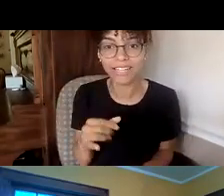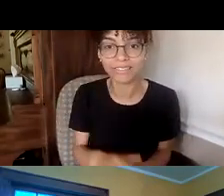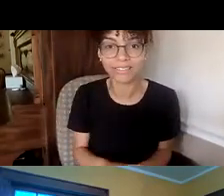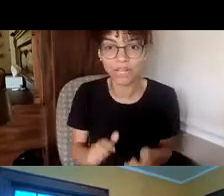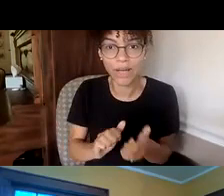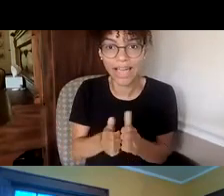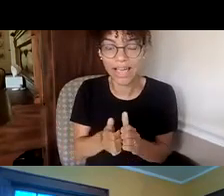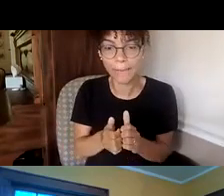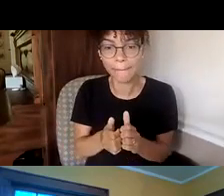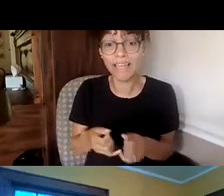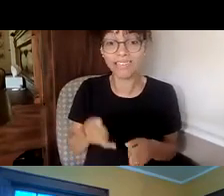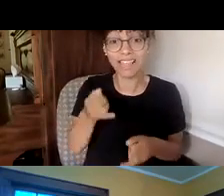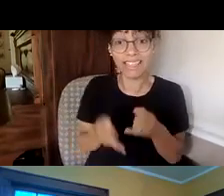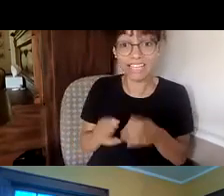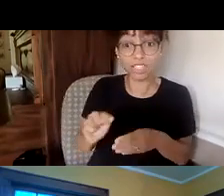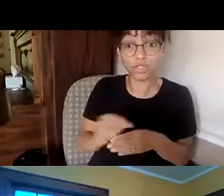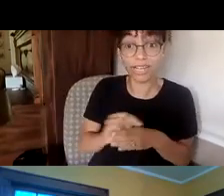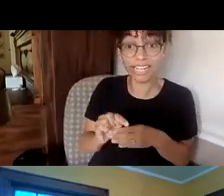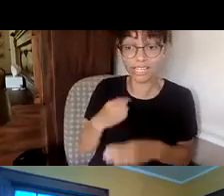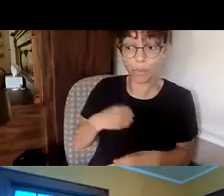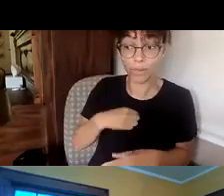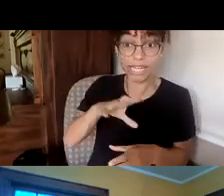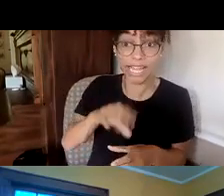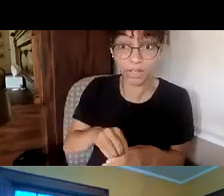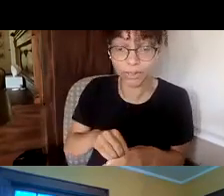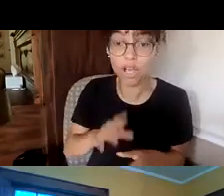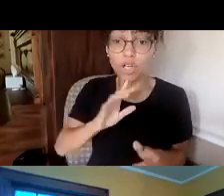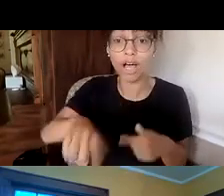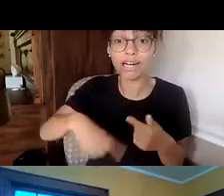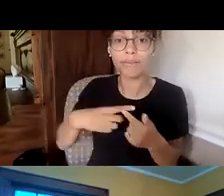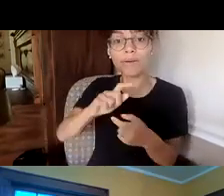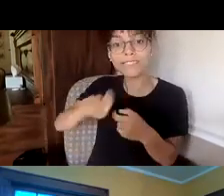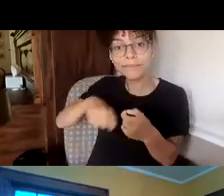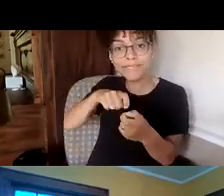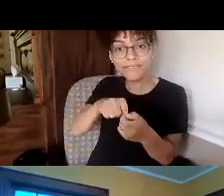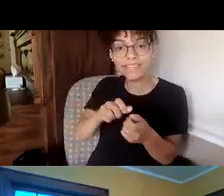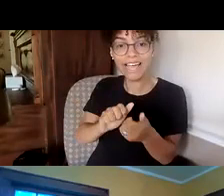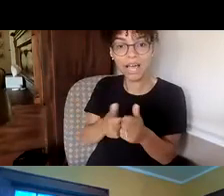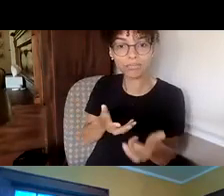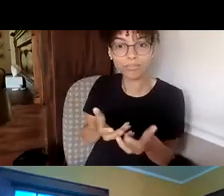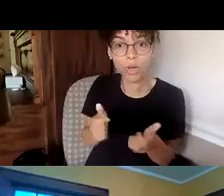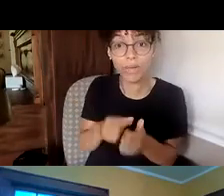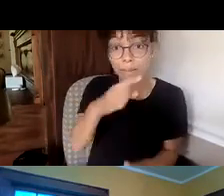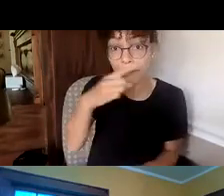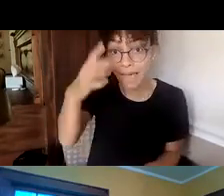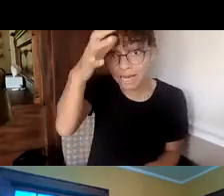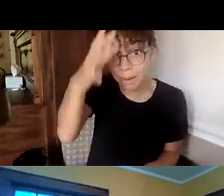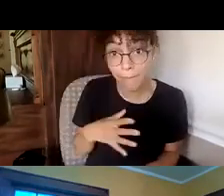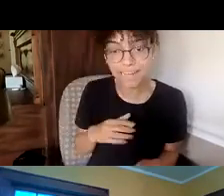The last training that we did talked about how specifically in working with Black men and how often Black men